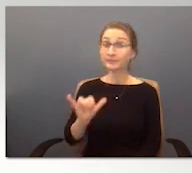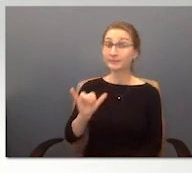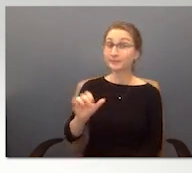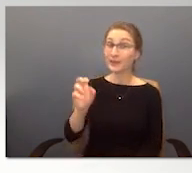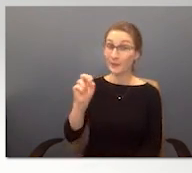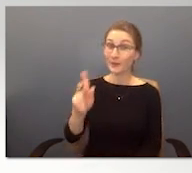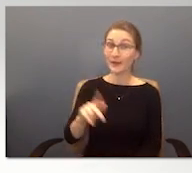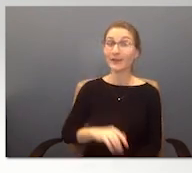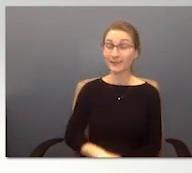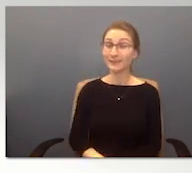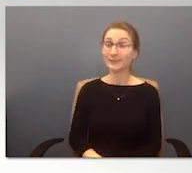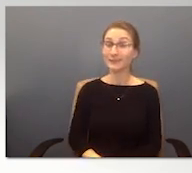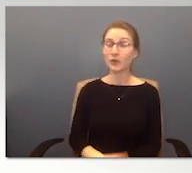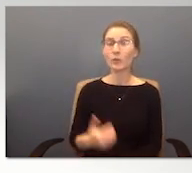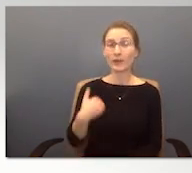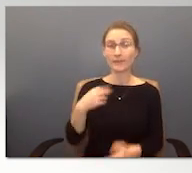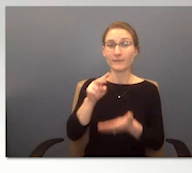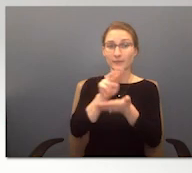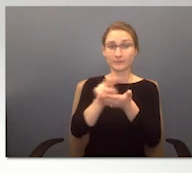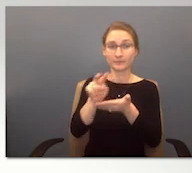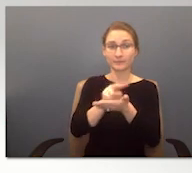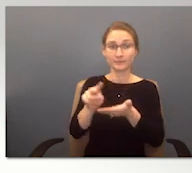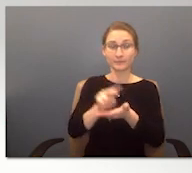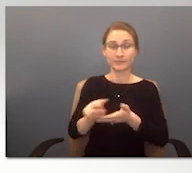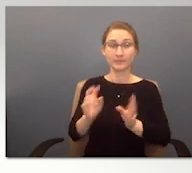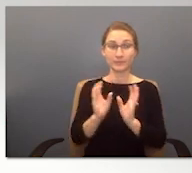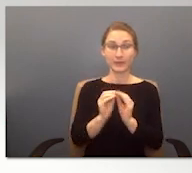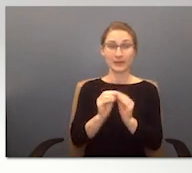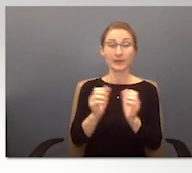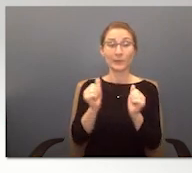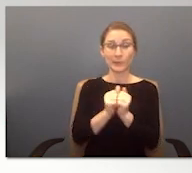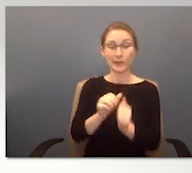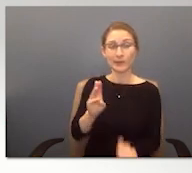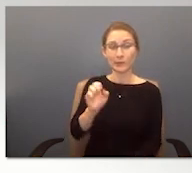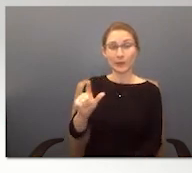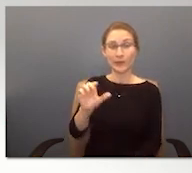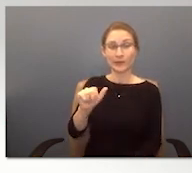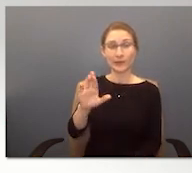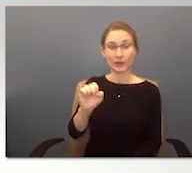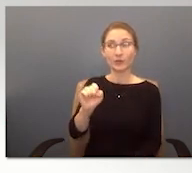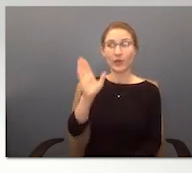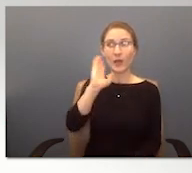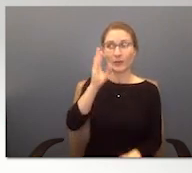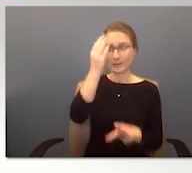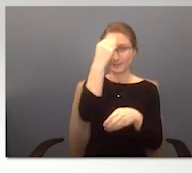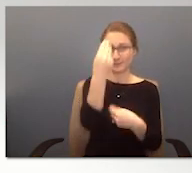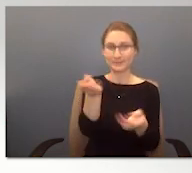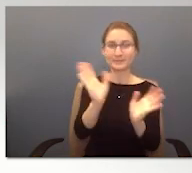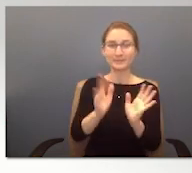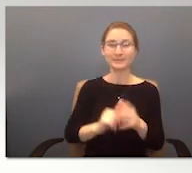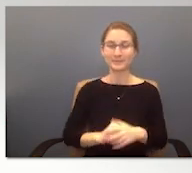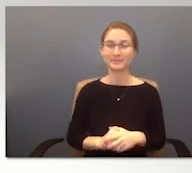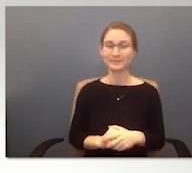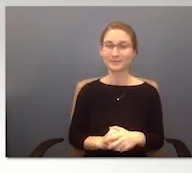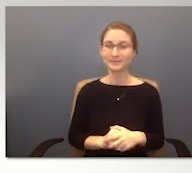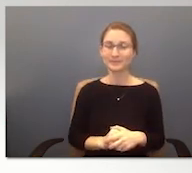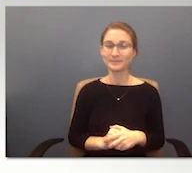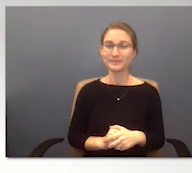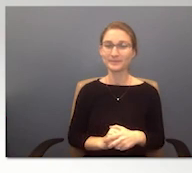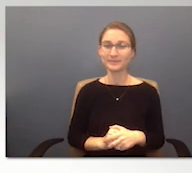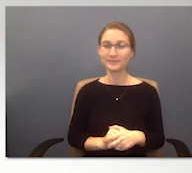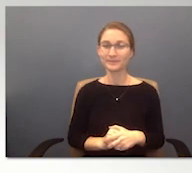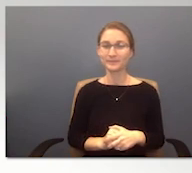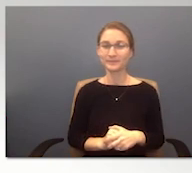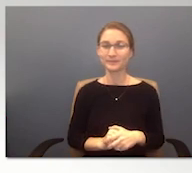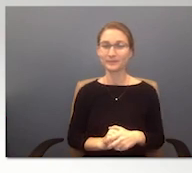that. Okay, well, I'll tell. We have our bi-weekly meetings with WellCare, so yeah, well, I'll bring that back. Yeah, more visuals are great. Parents